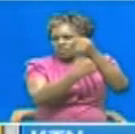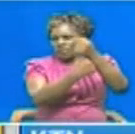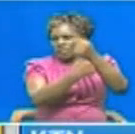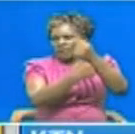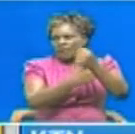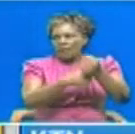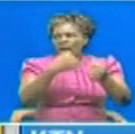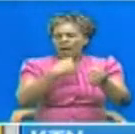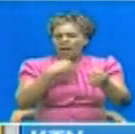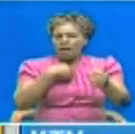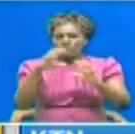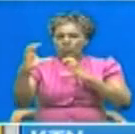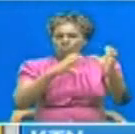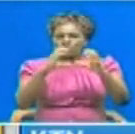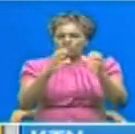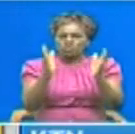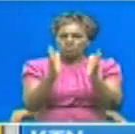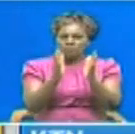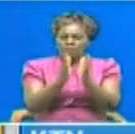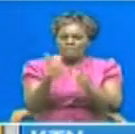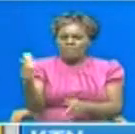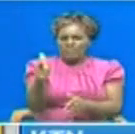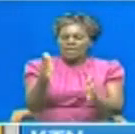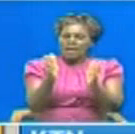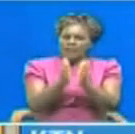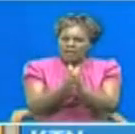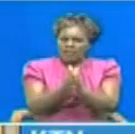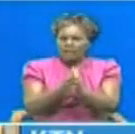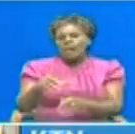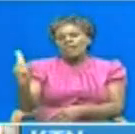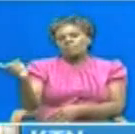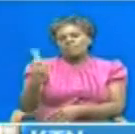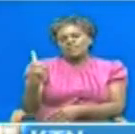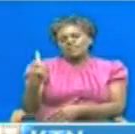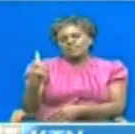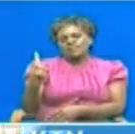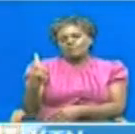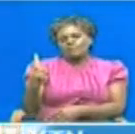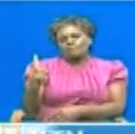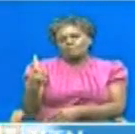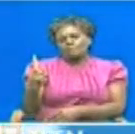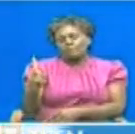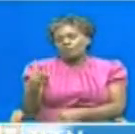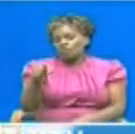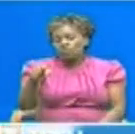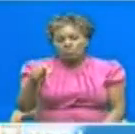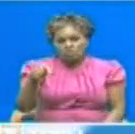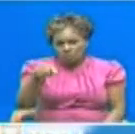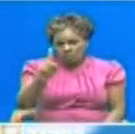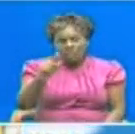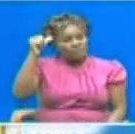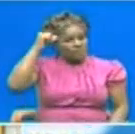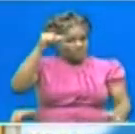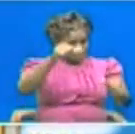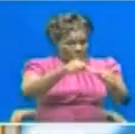There has been a lot of interaction between the media and the ministry. You may want to